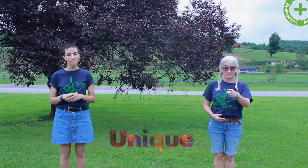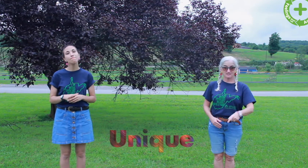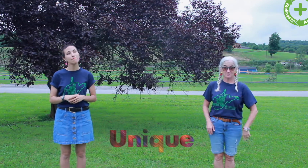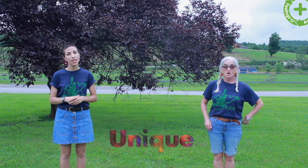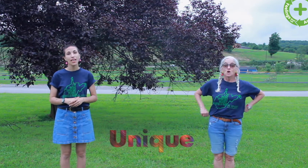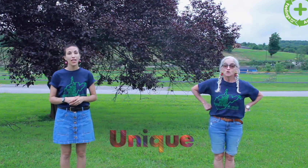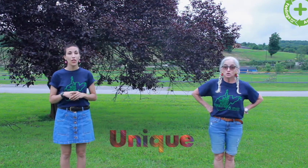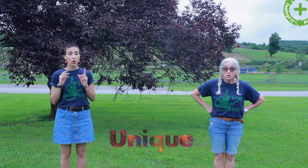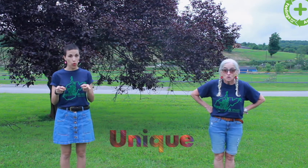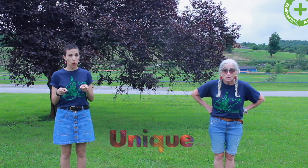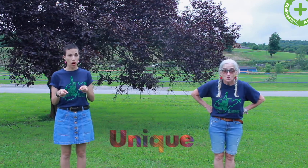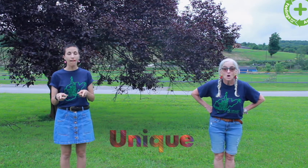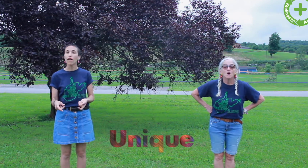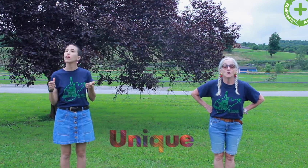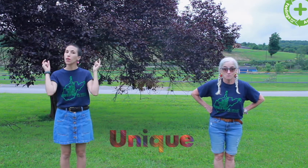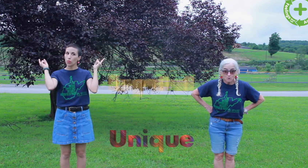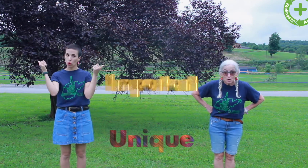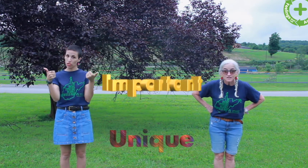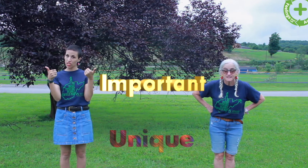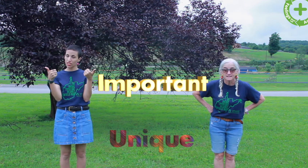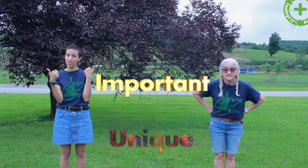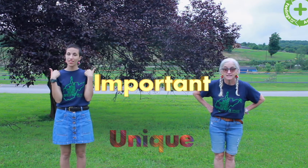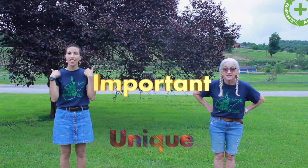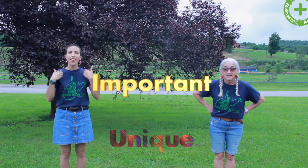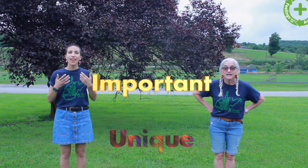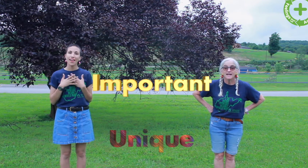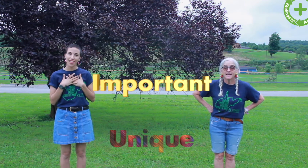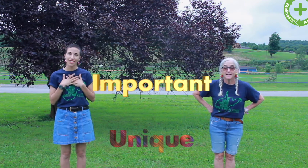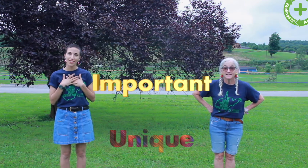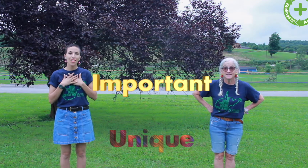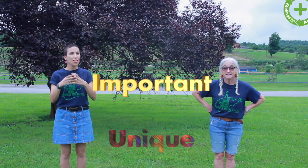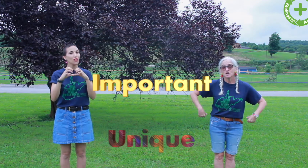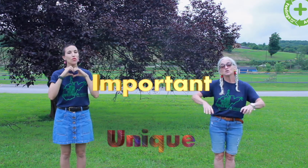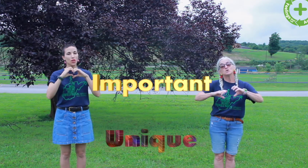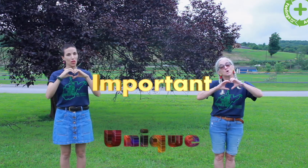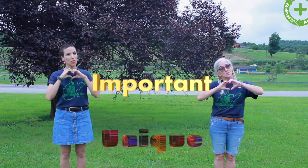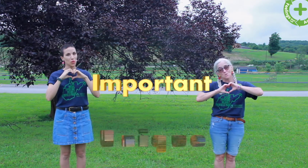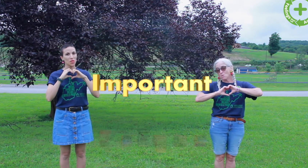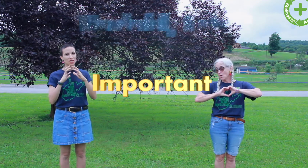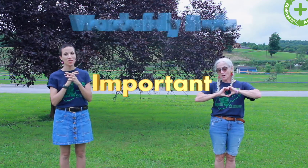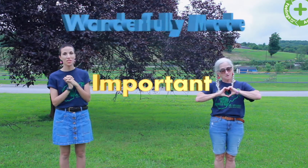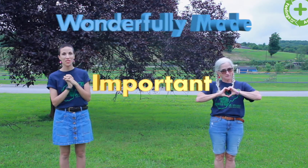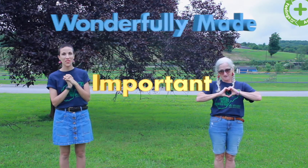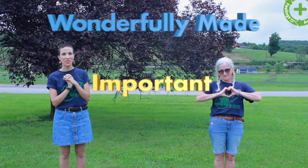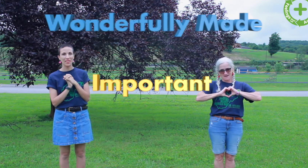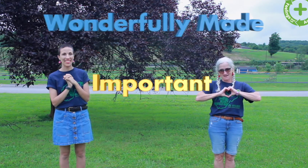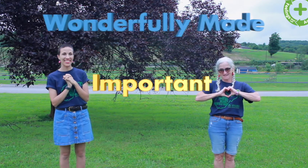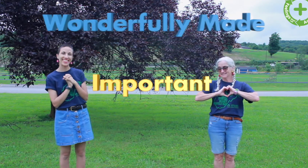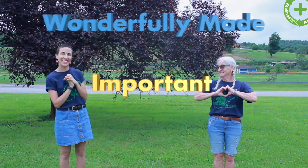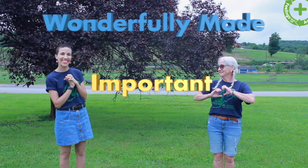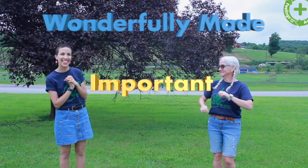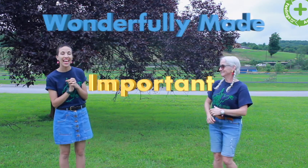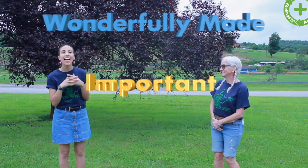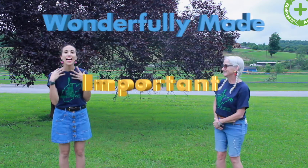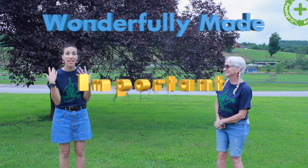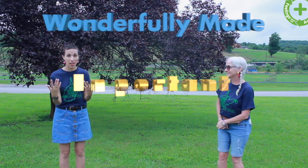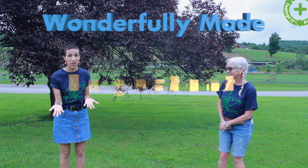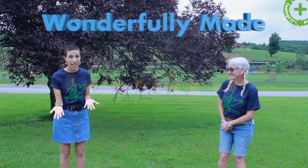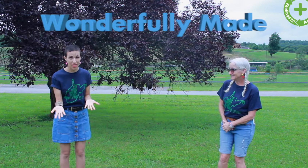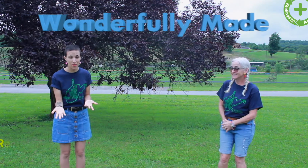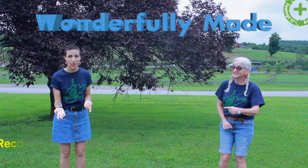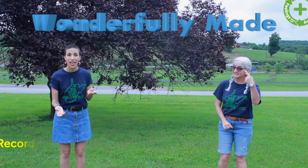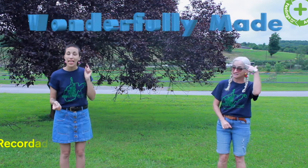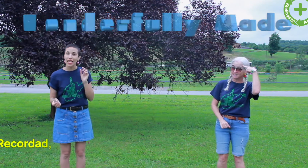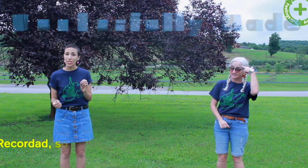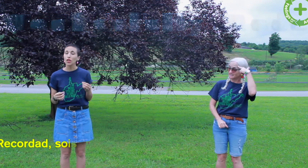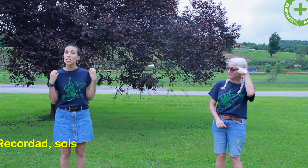unique. You are important. And you are wonderful.